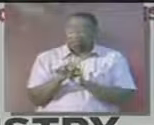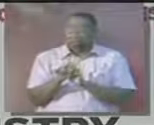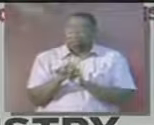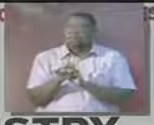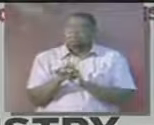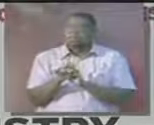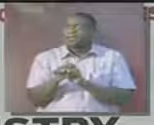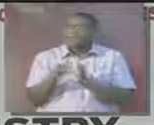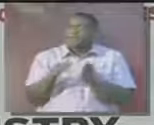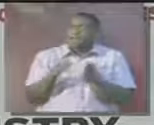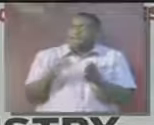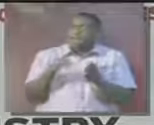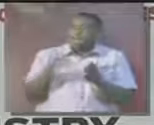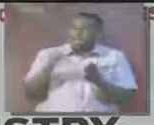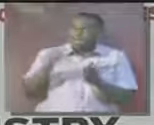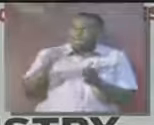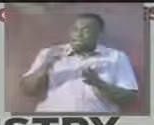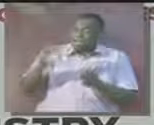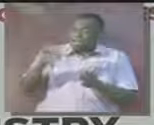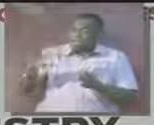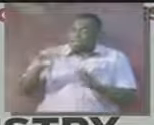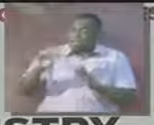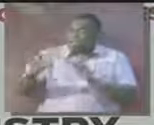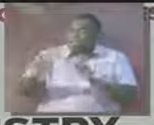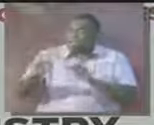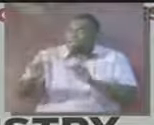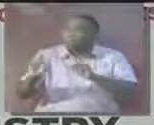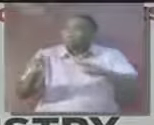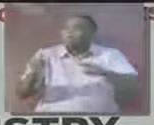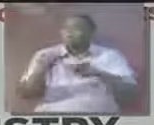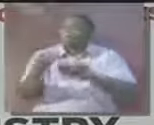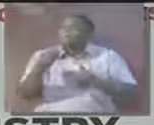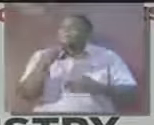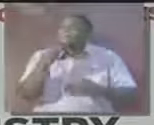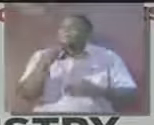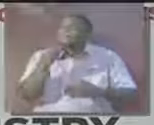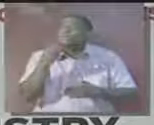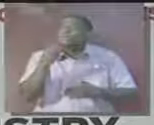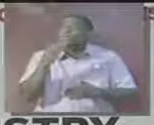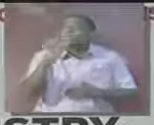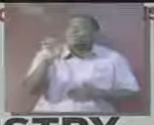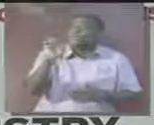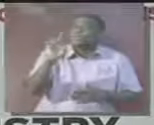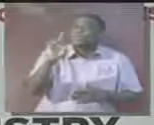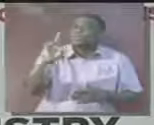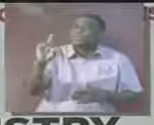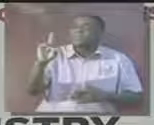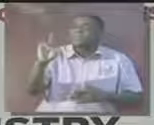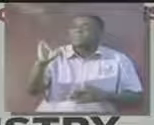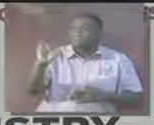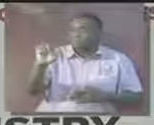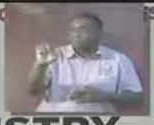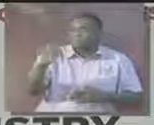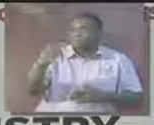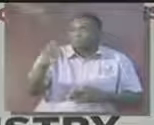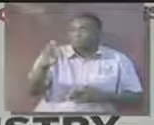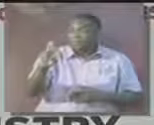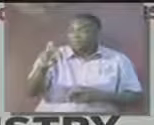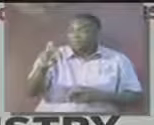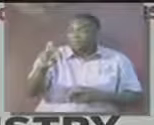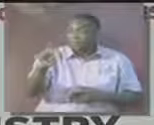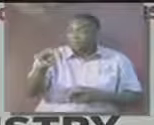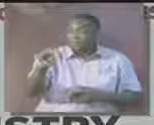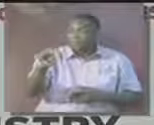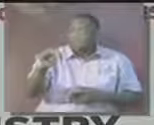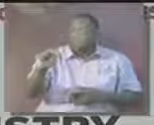people congregating in the Etihad grounds to buy food, in Crossing San Fernando, in